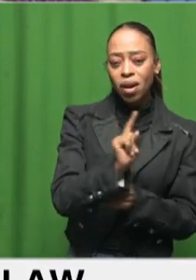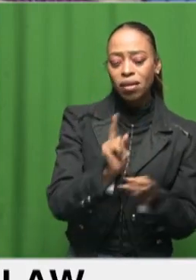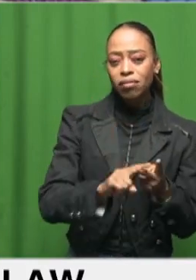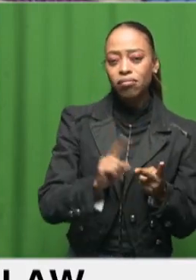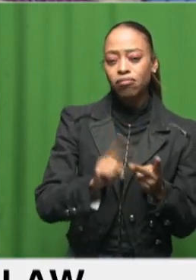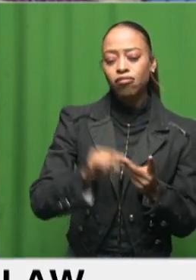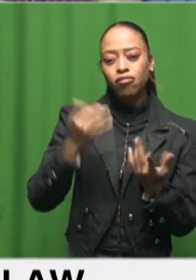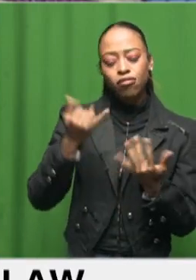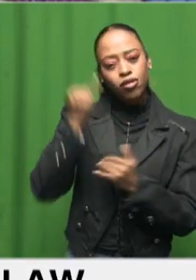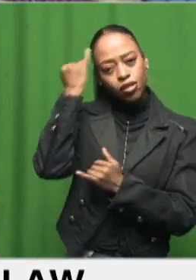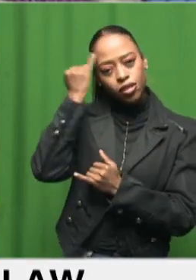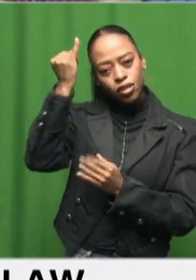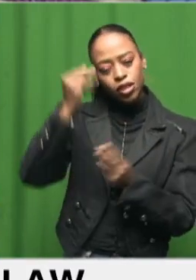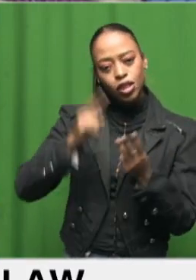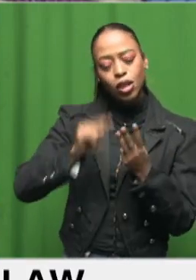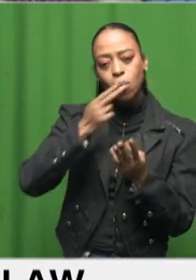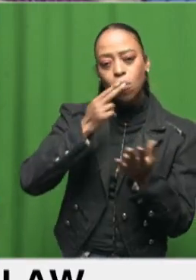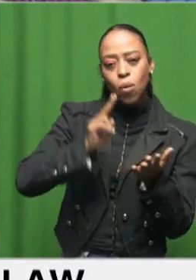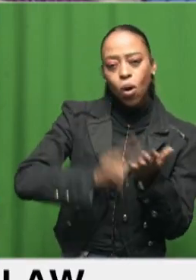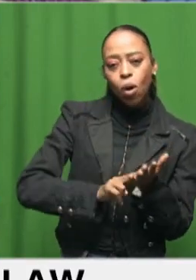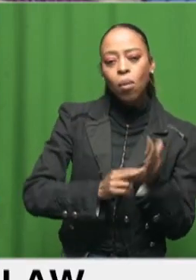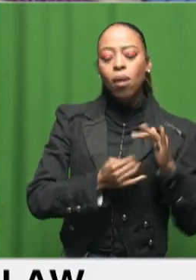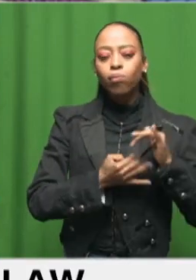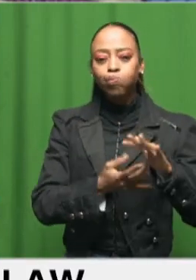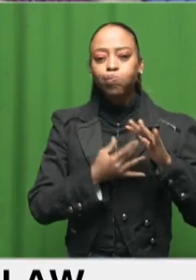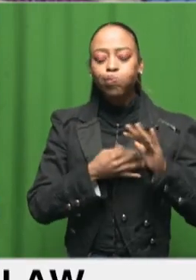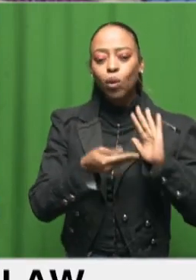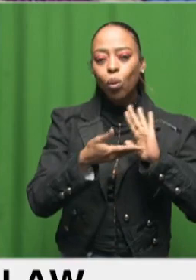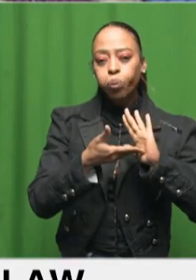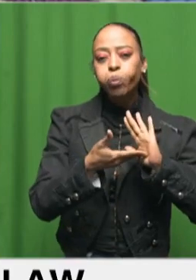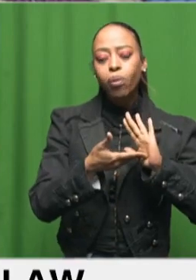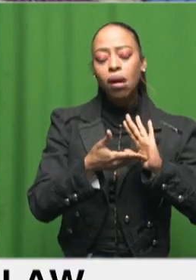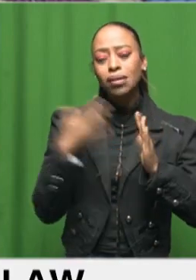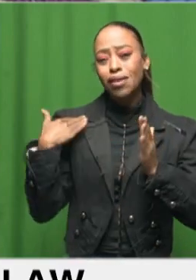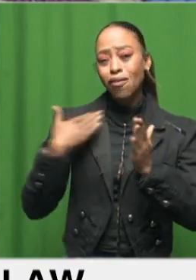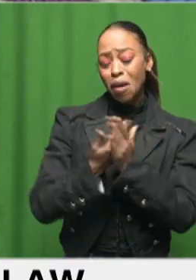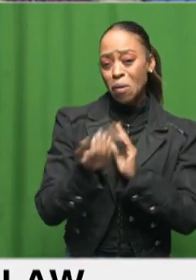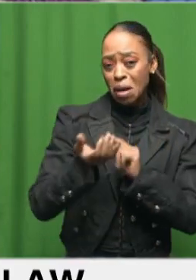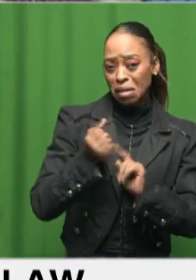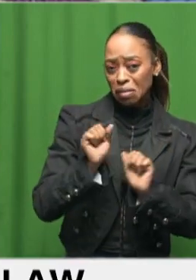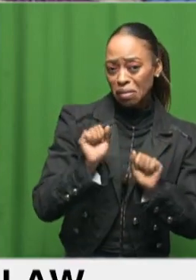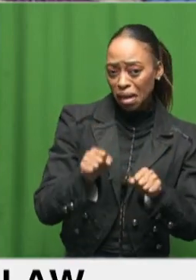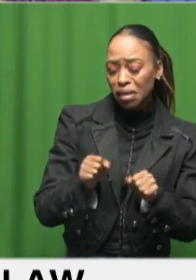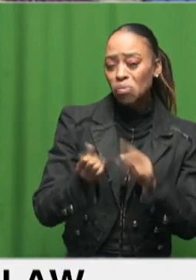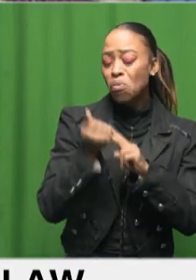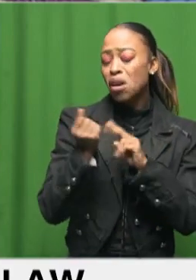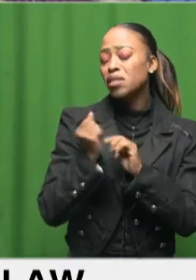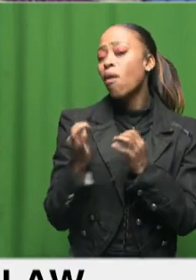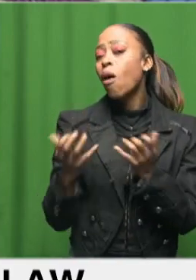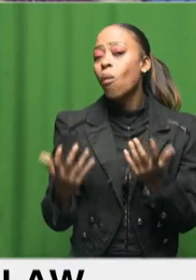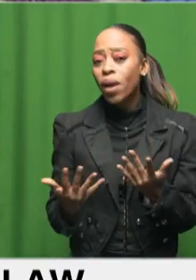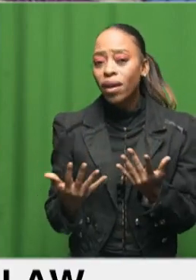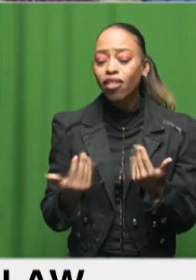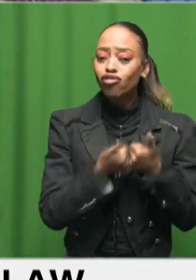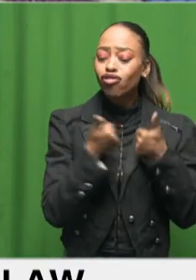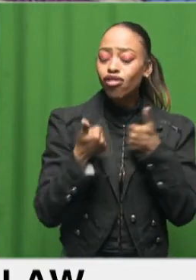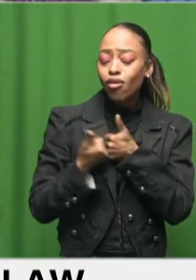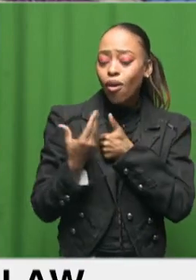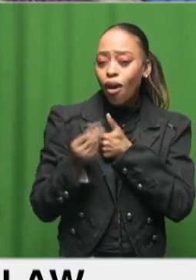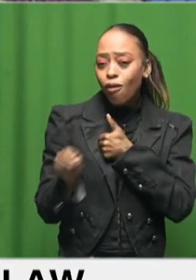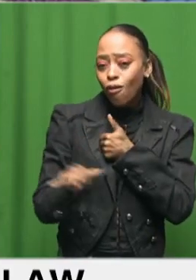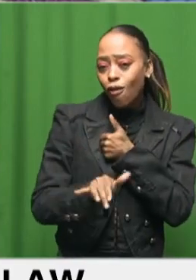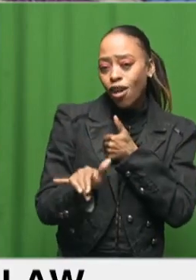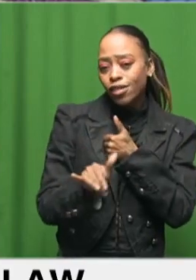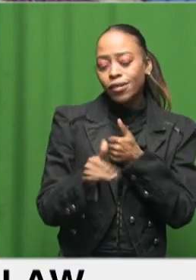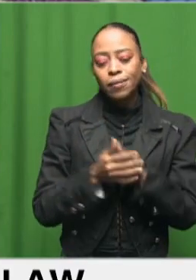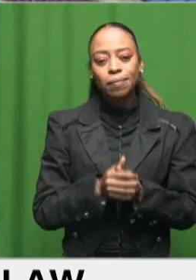lofty ideals, the promises, the aspirations contained in it. How far have we gone, in fact, realizing those for the majority of the people